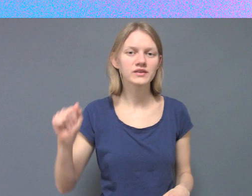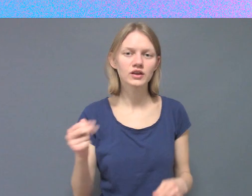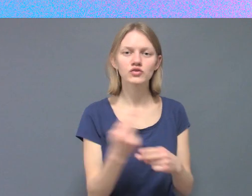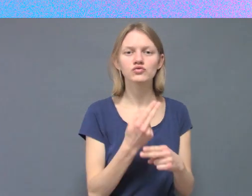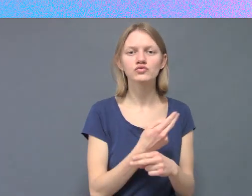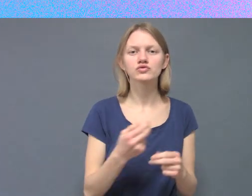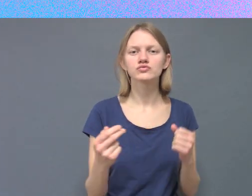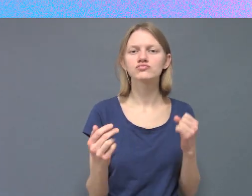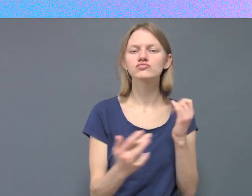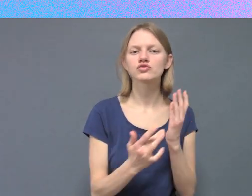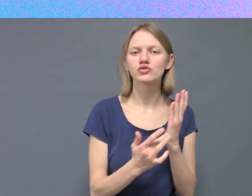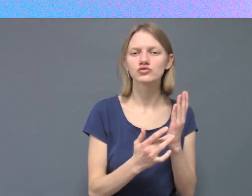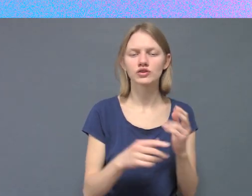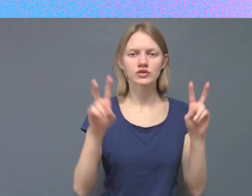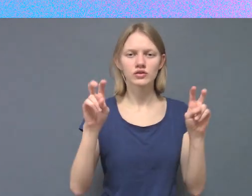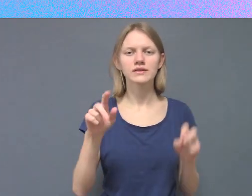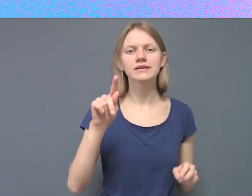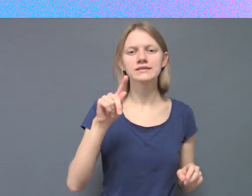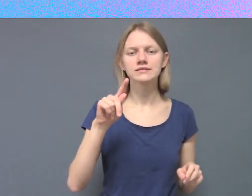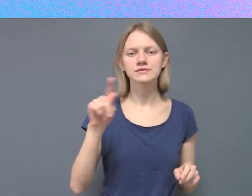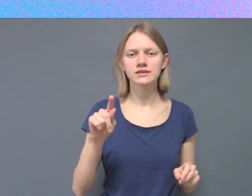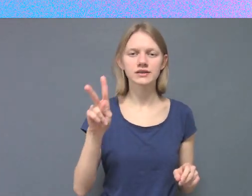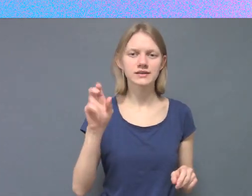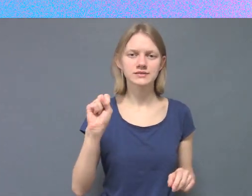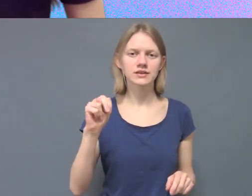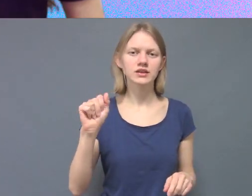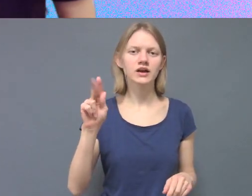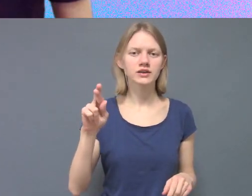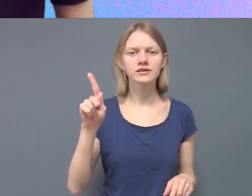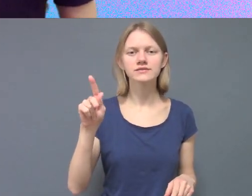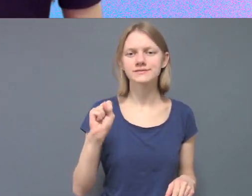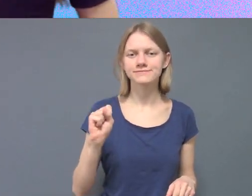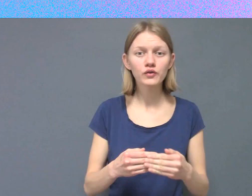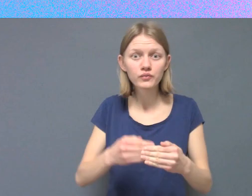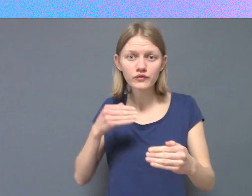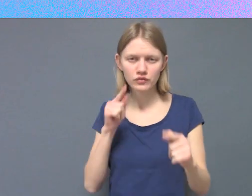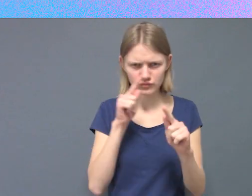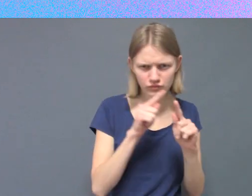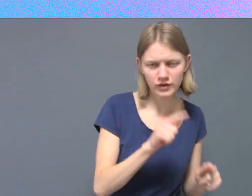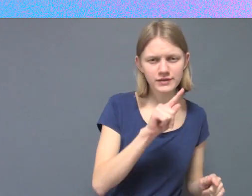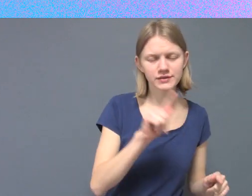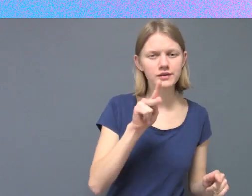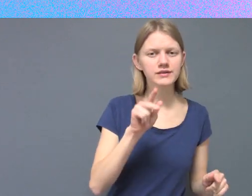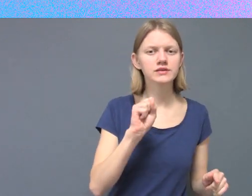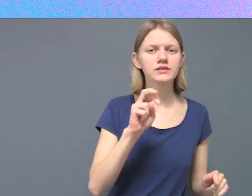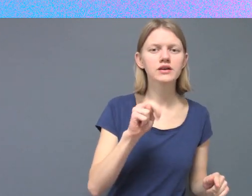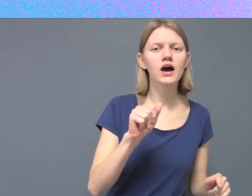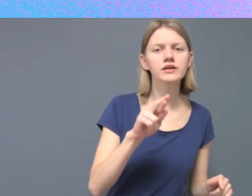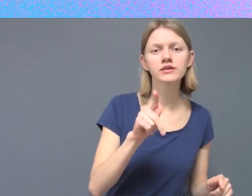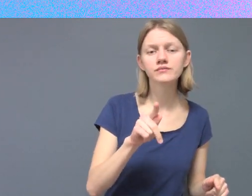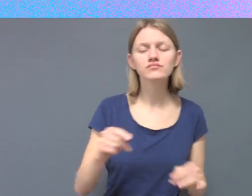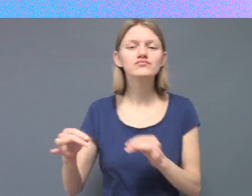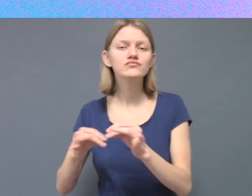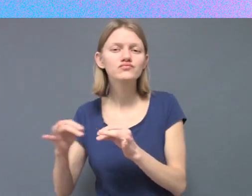in the technology Mina relies on. This technology is called ZK snark. Before we go into the details of what